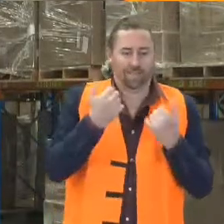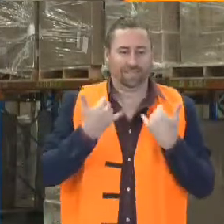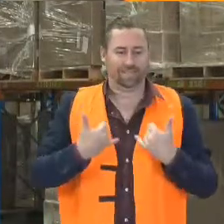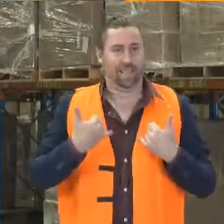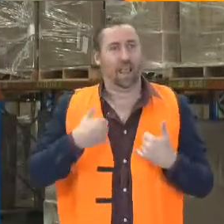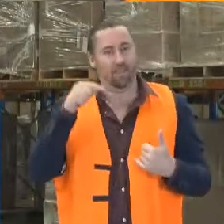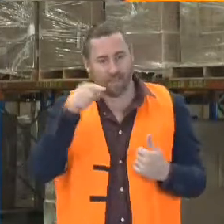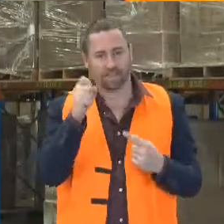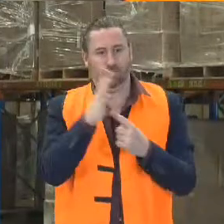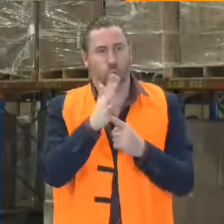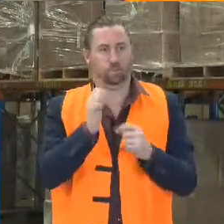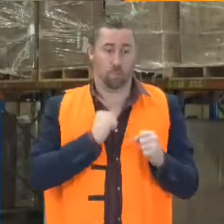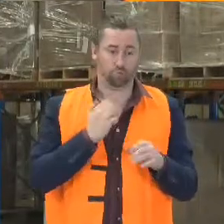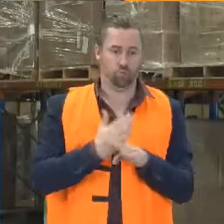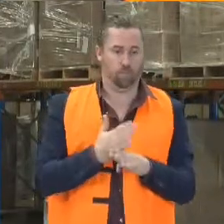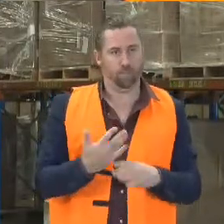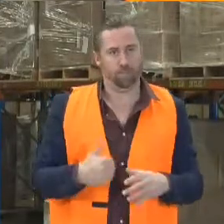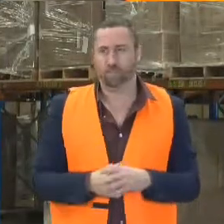that I have to do.